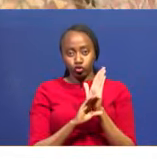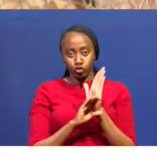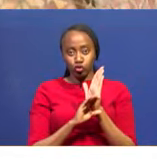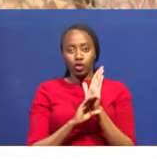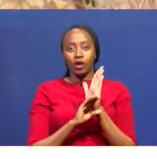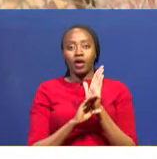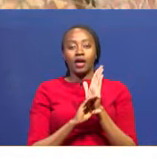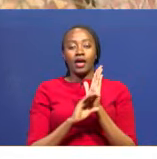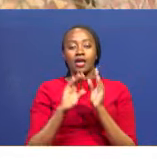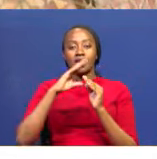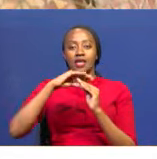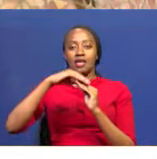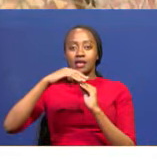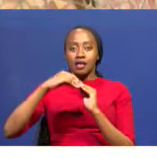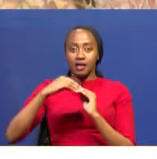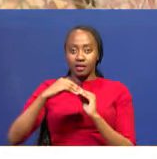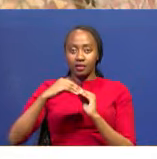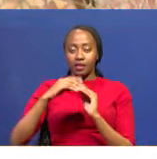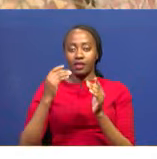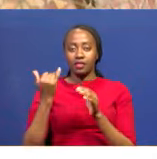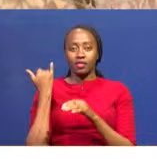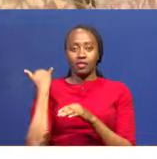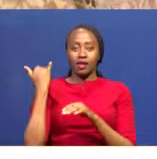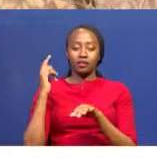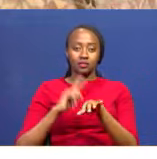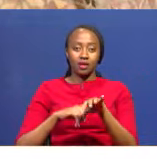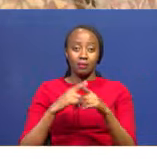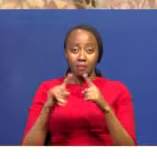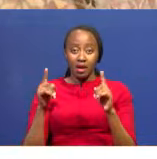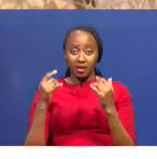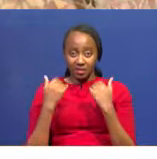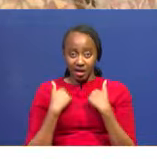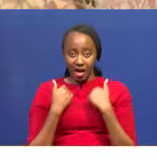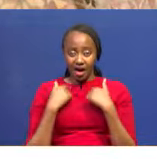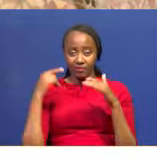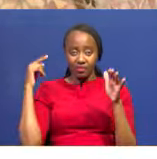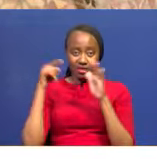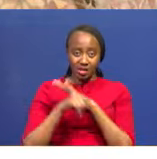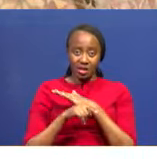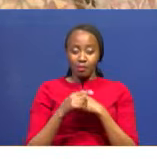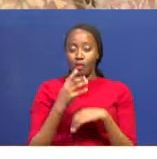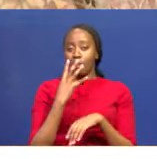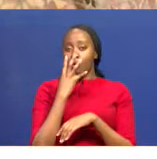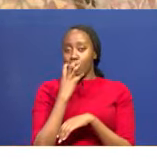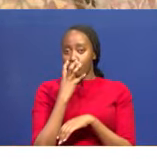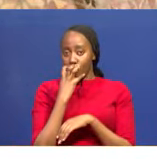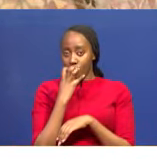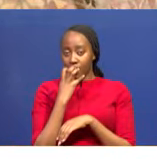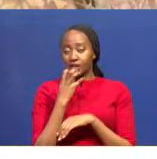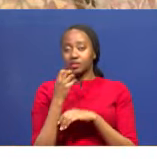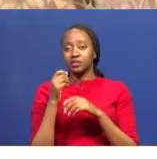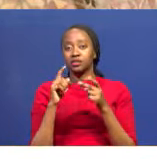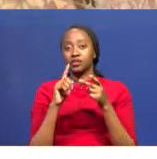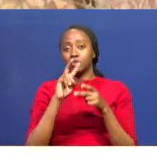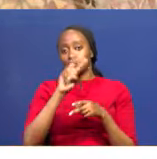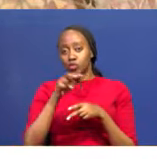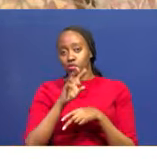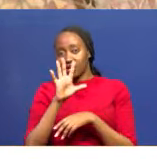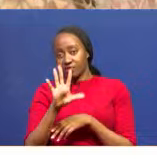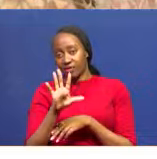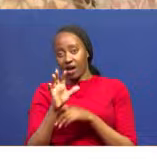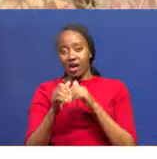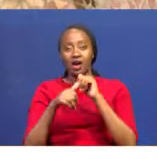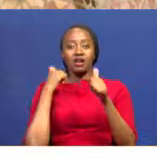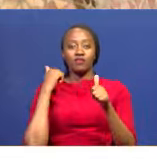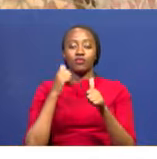constitutional innovations of the time. He was deeply involved in the Orange Movement of 2005 that rejected the